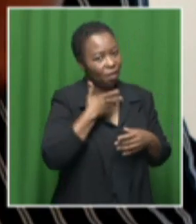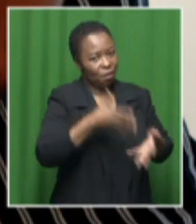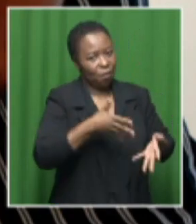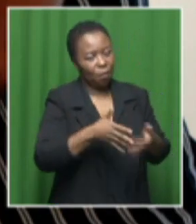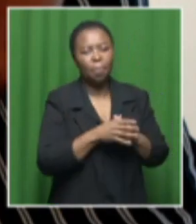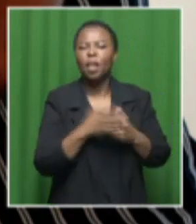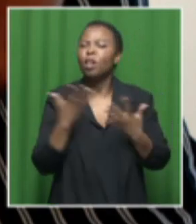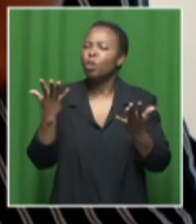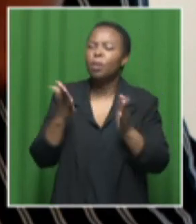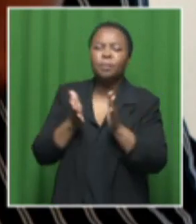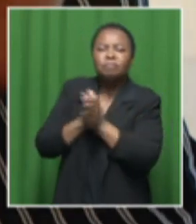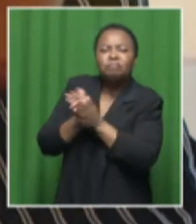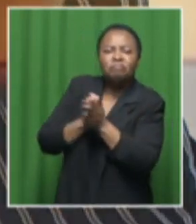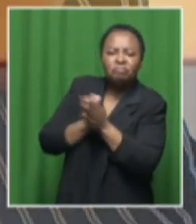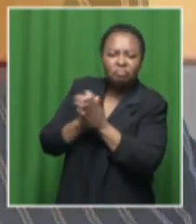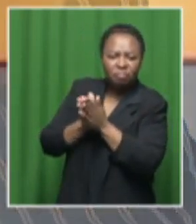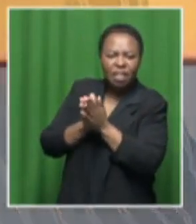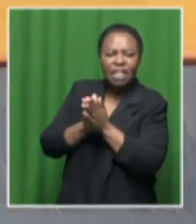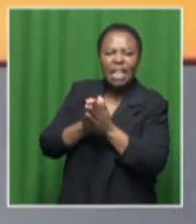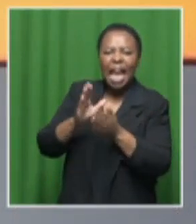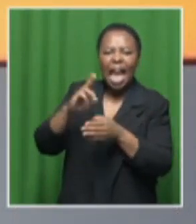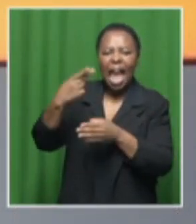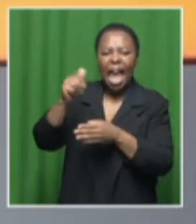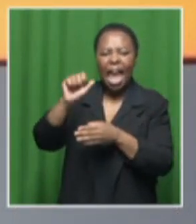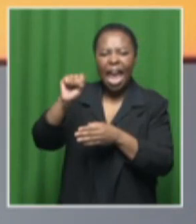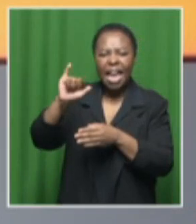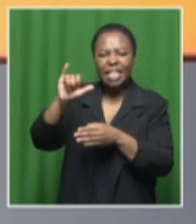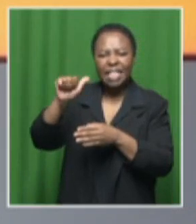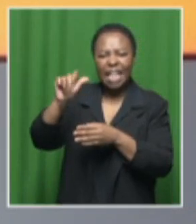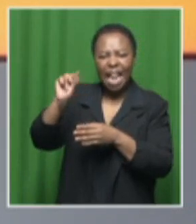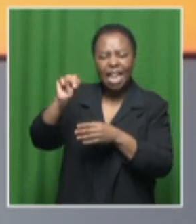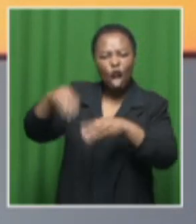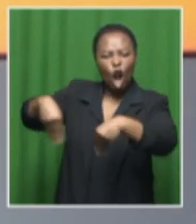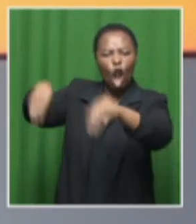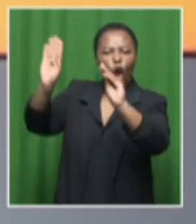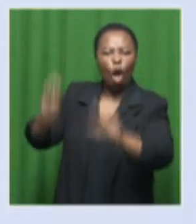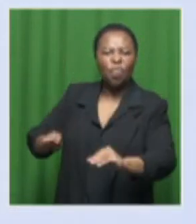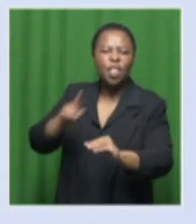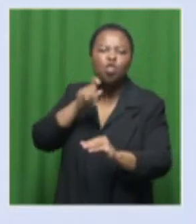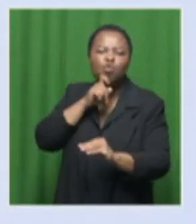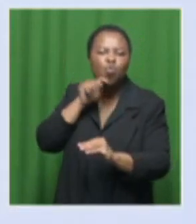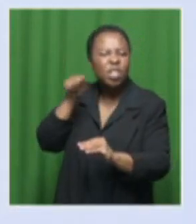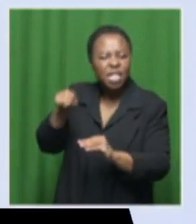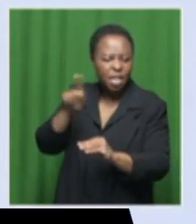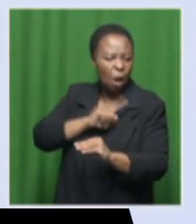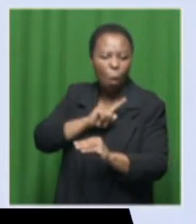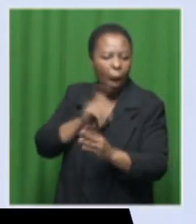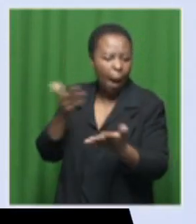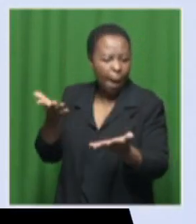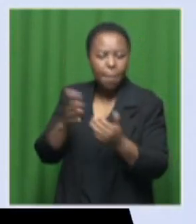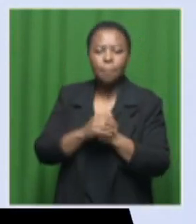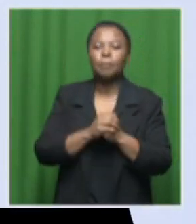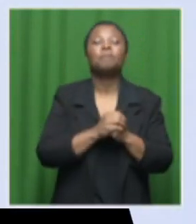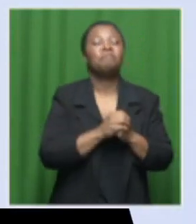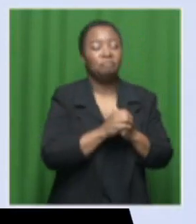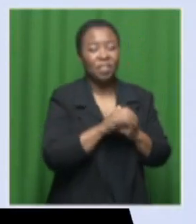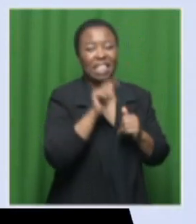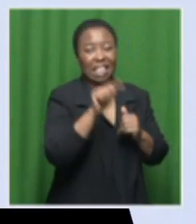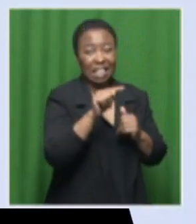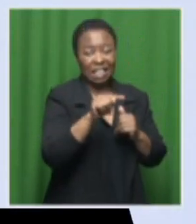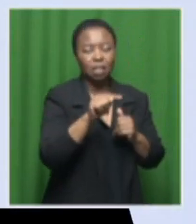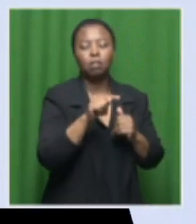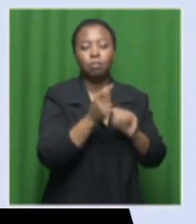inspired you to choose Hessian cloth as the medium for your exhibition, Woven Comfort? So the Hessian cloth came